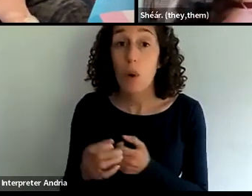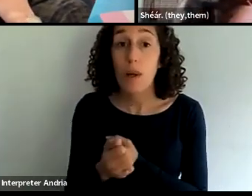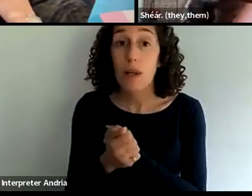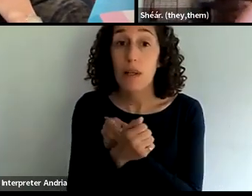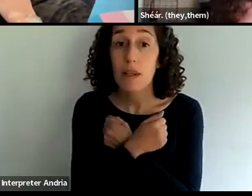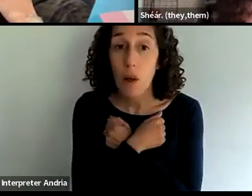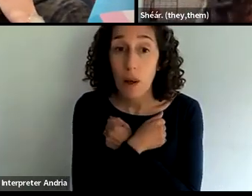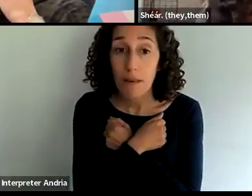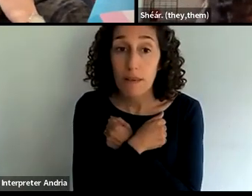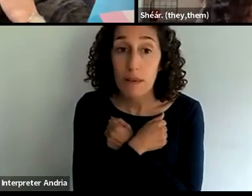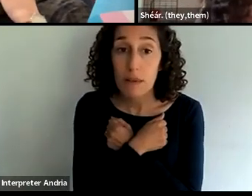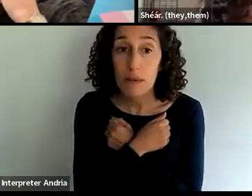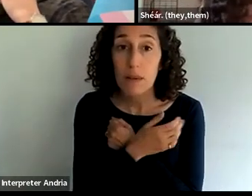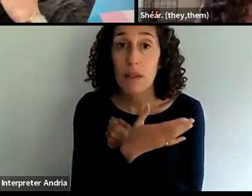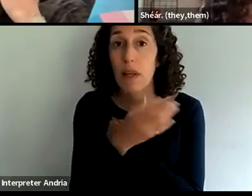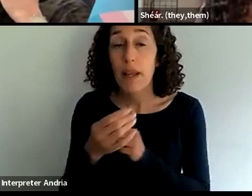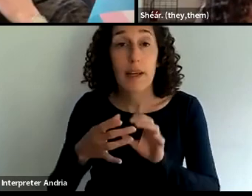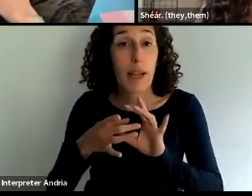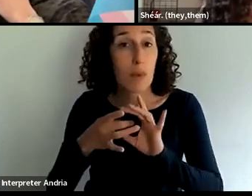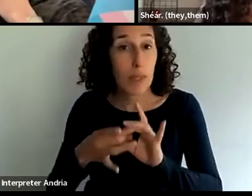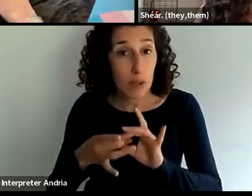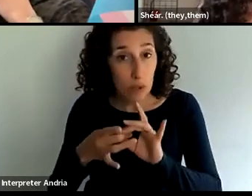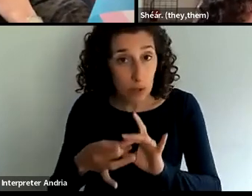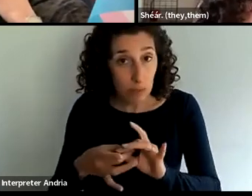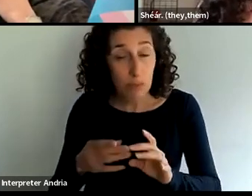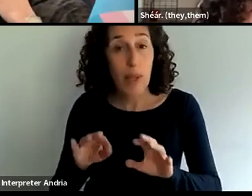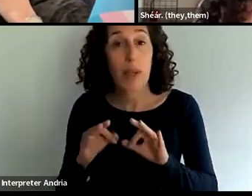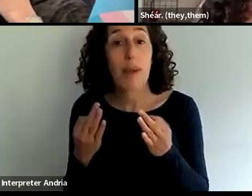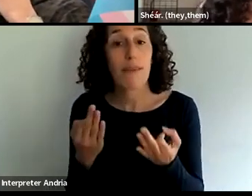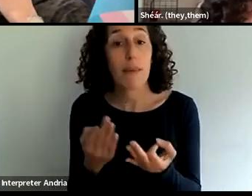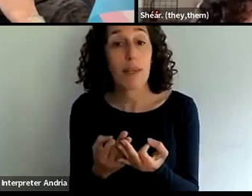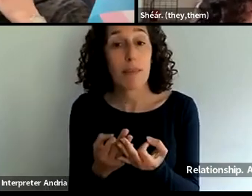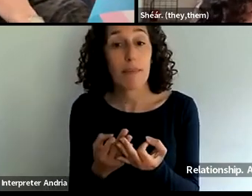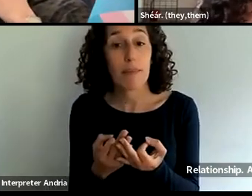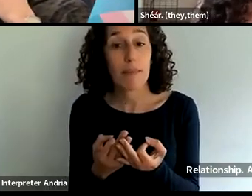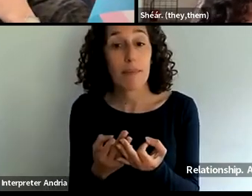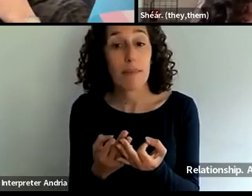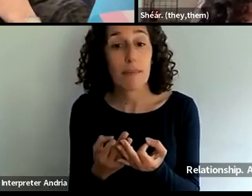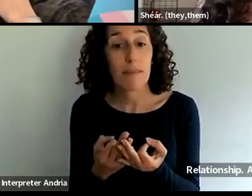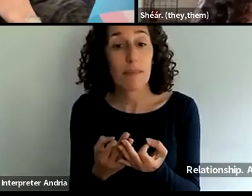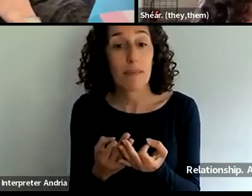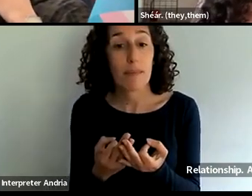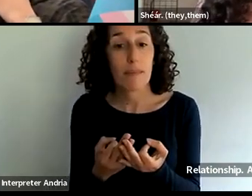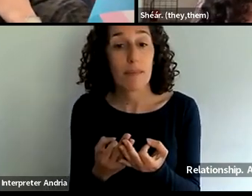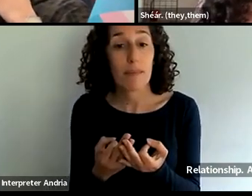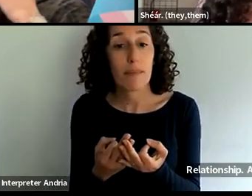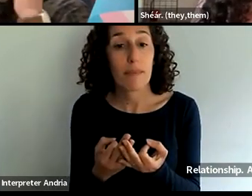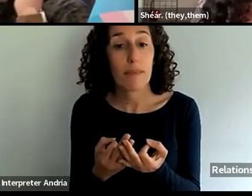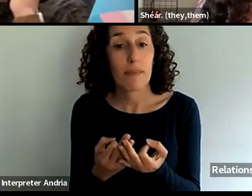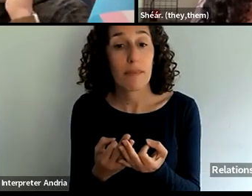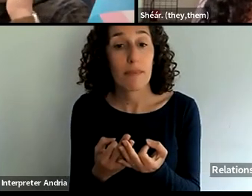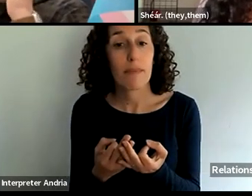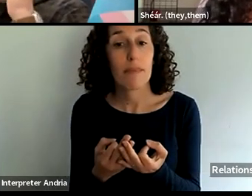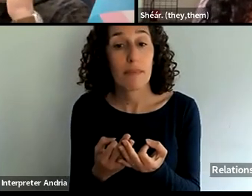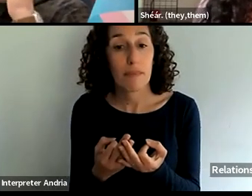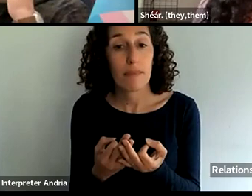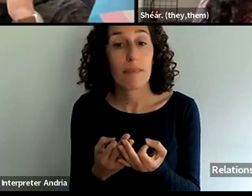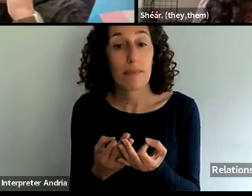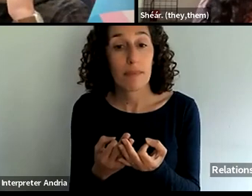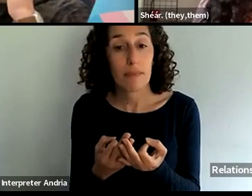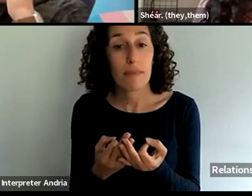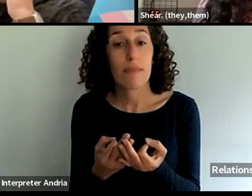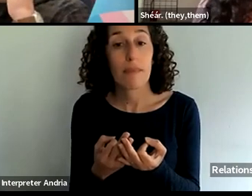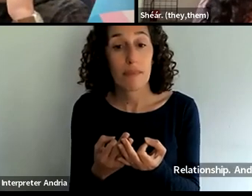of a relationship and of my family and of the so-called friends that I gained, as long as I'm